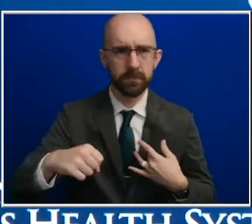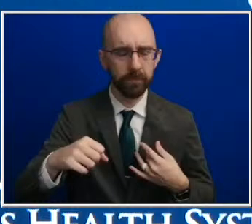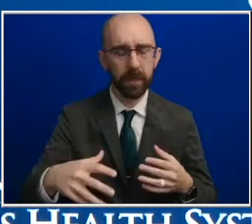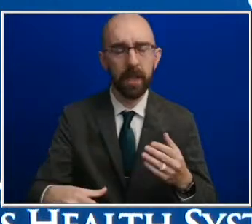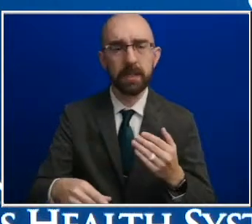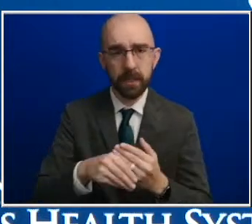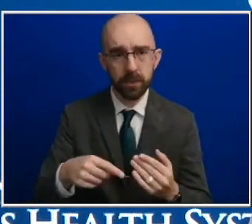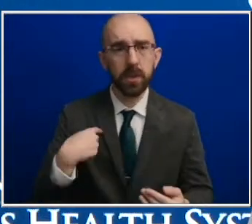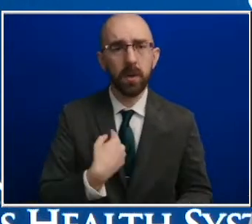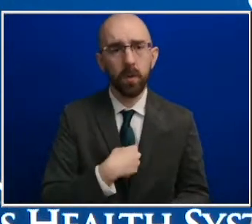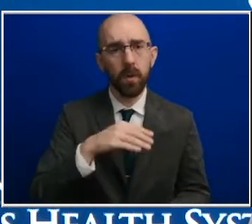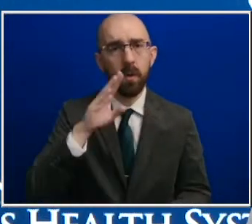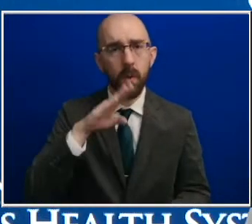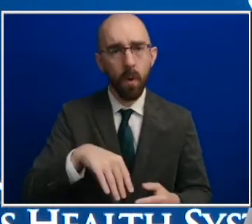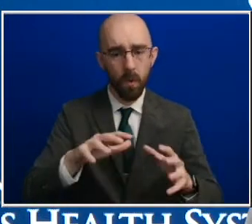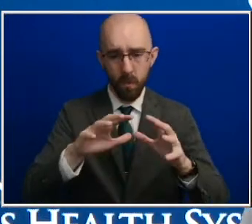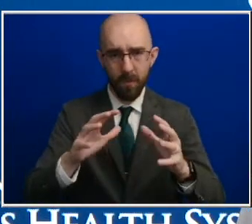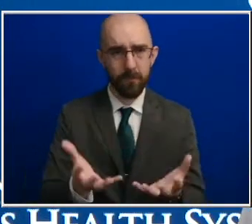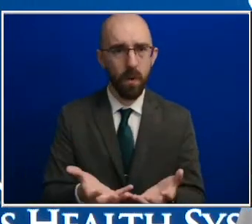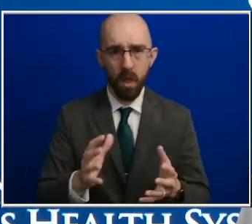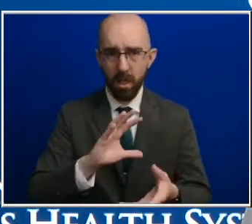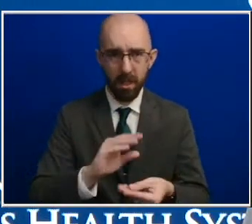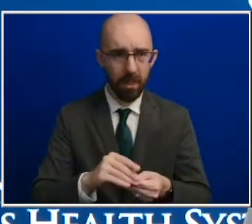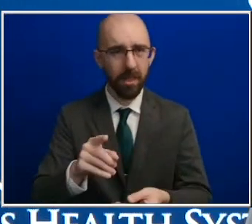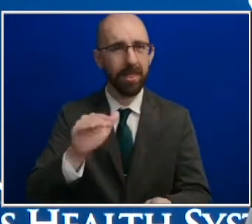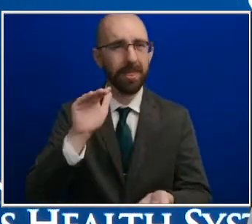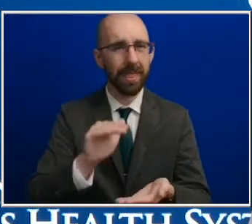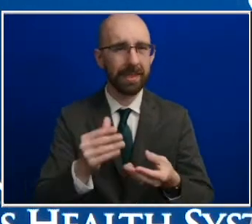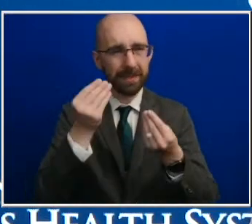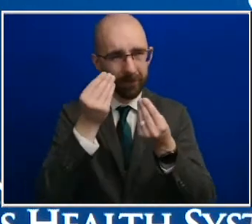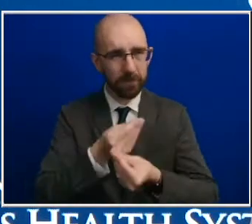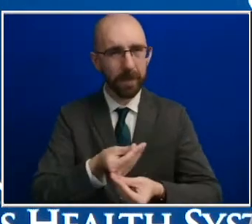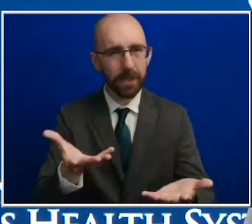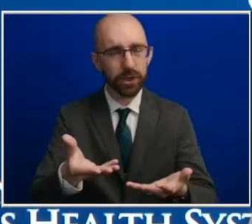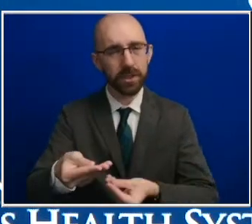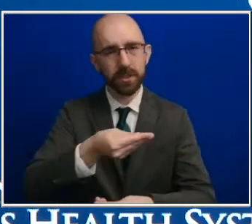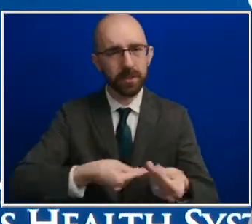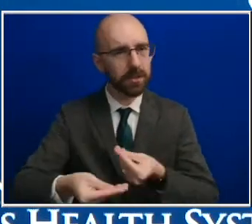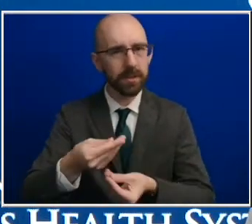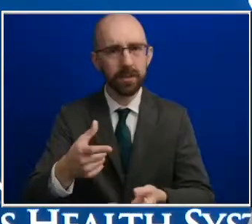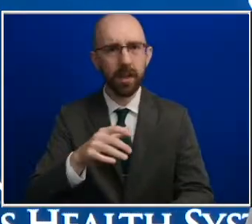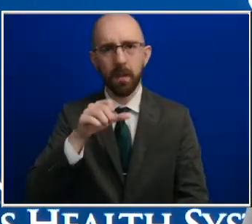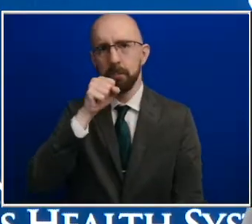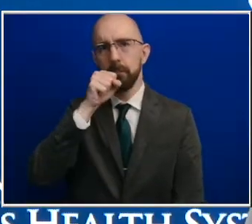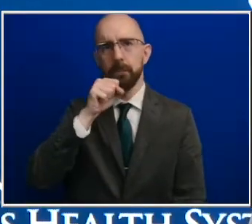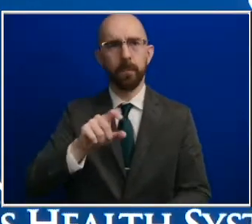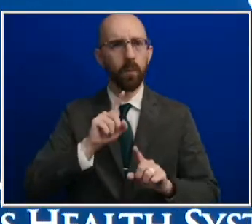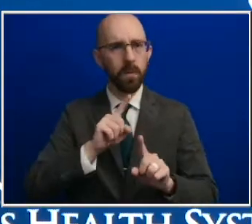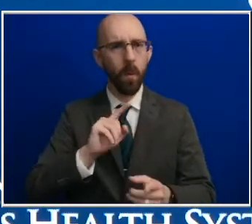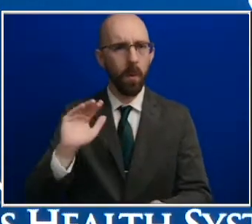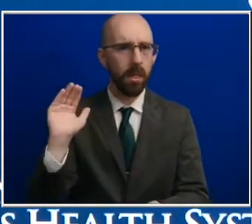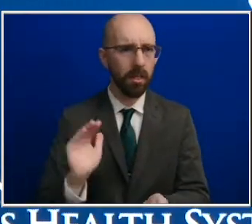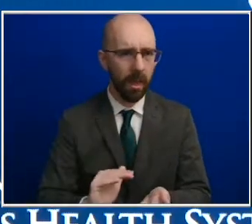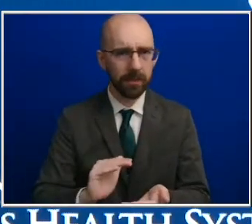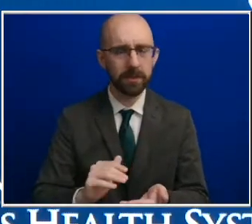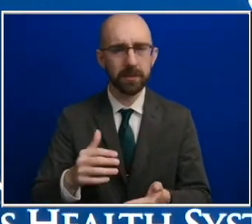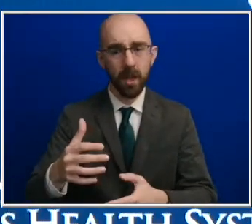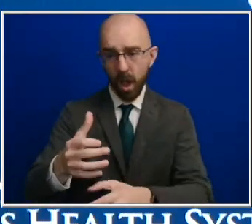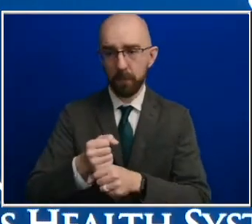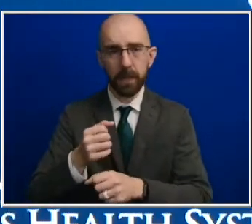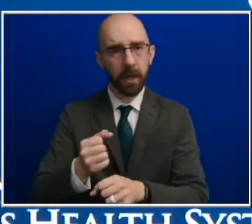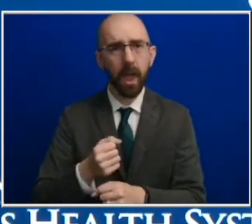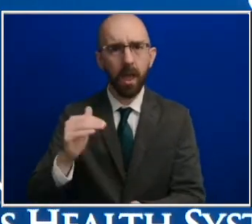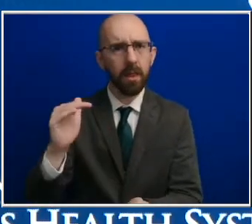that overall there is less information being talked about or being reported or being even obtained to help